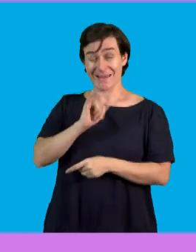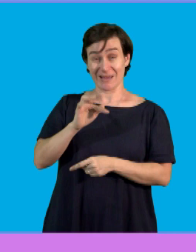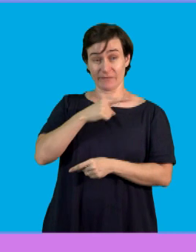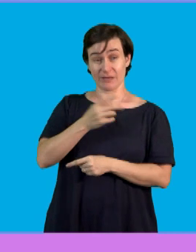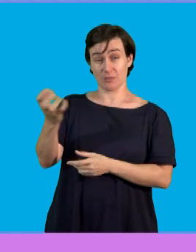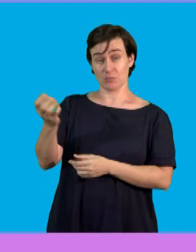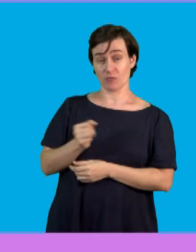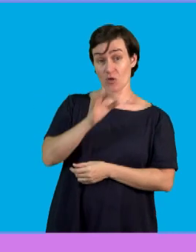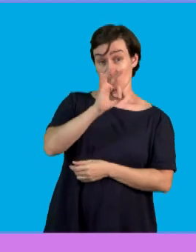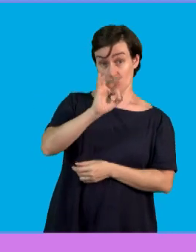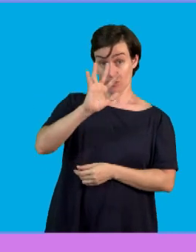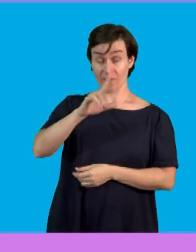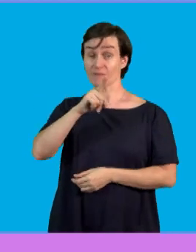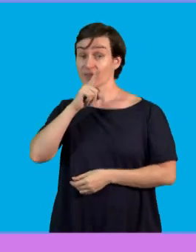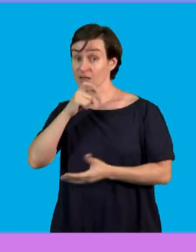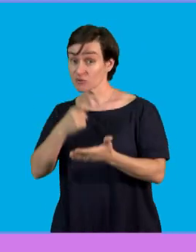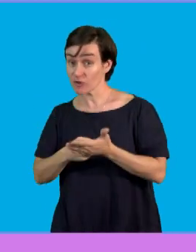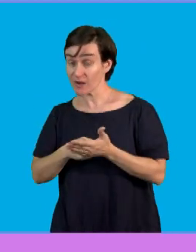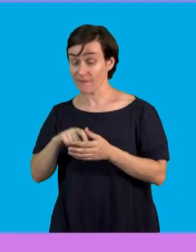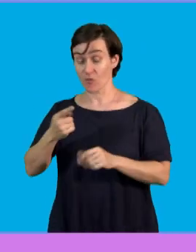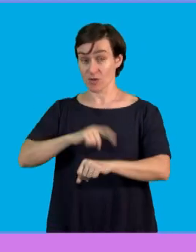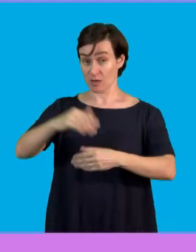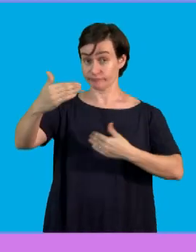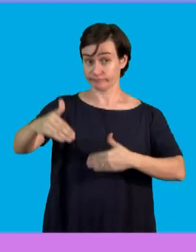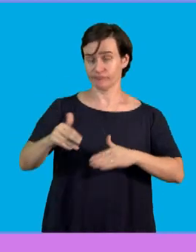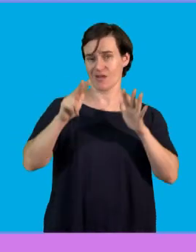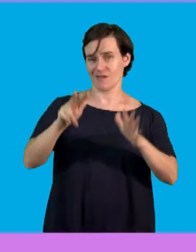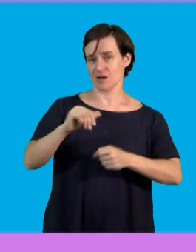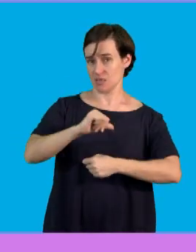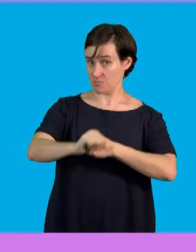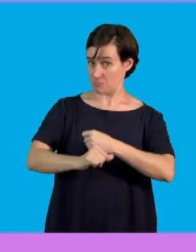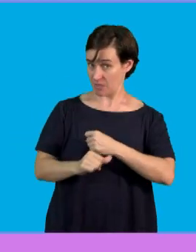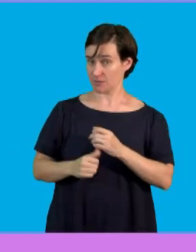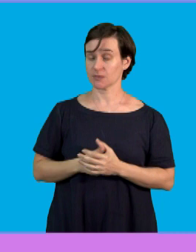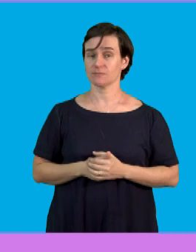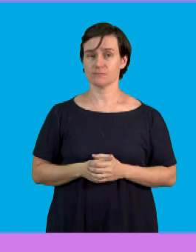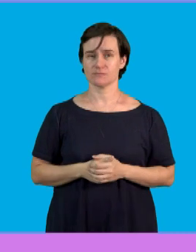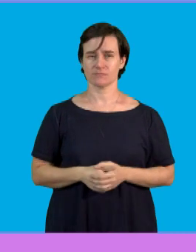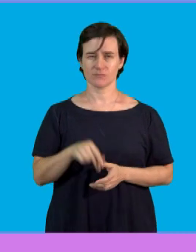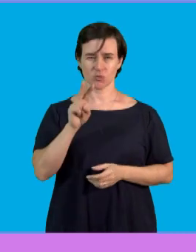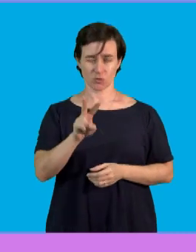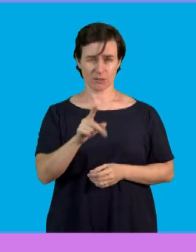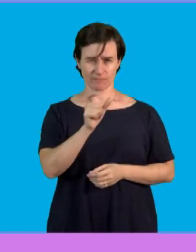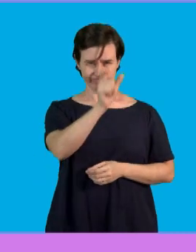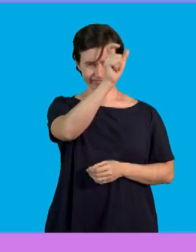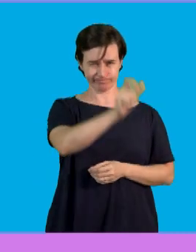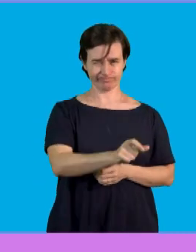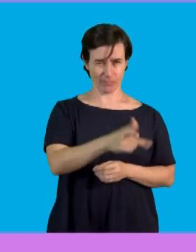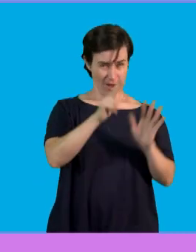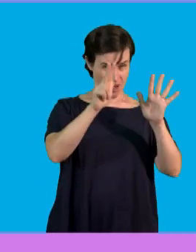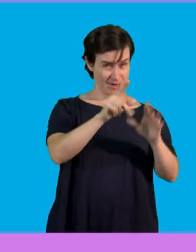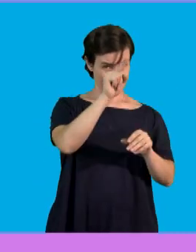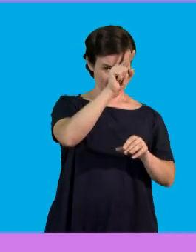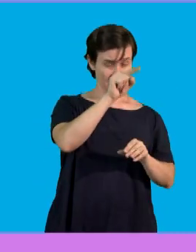borrows 35,000 over a period of 18 months? So here we are now in this question for D, which is 18